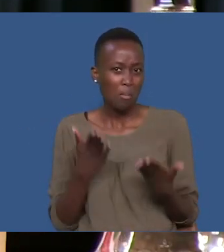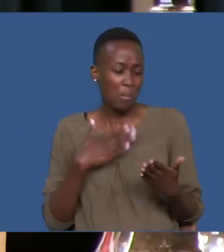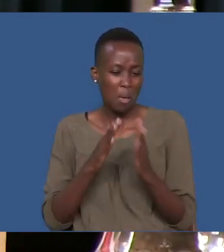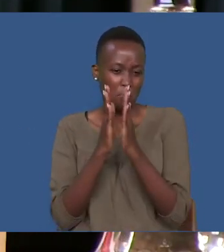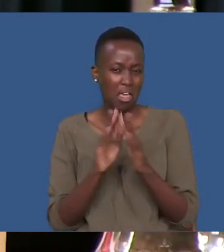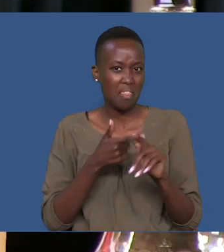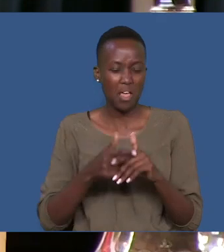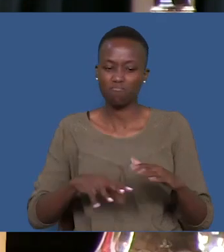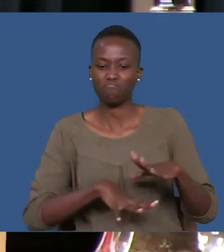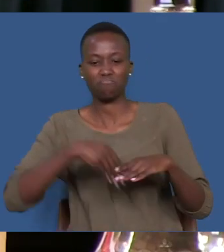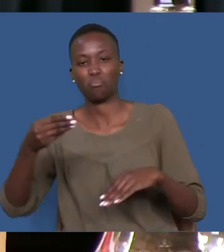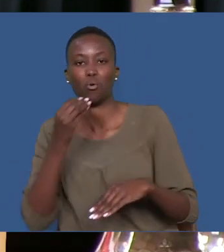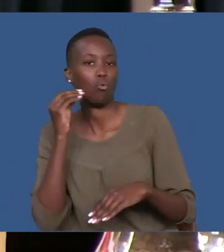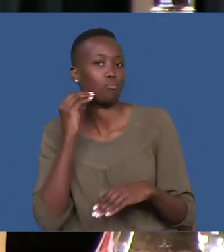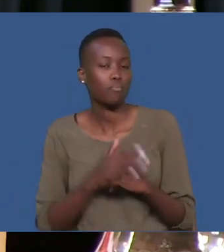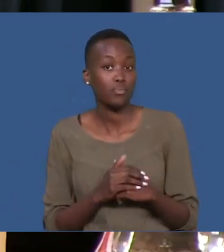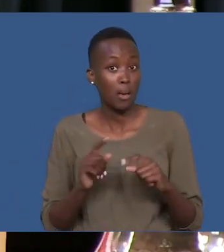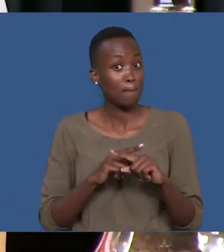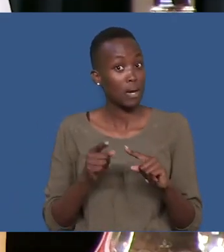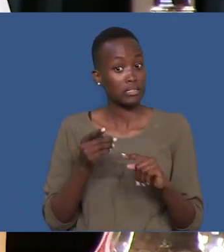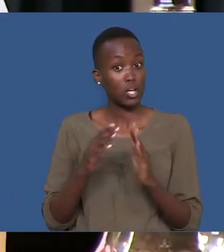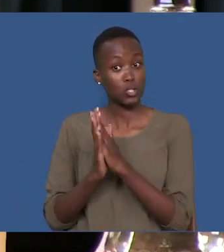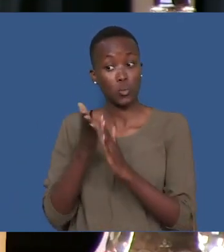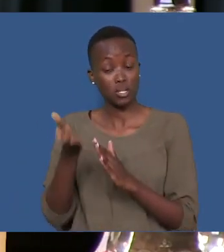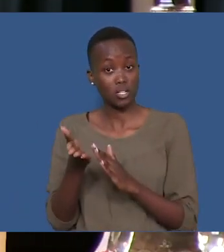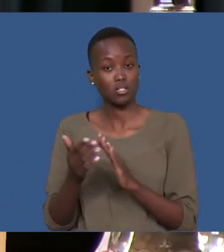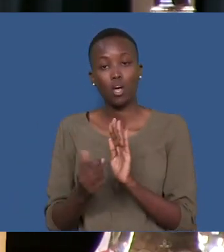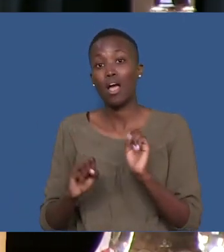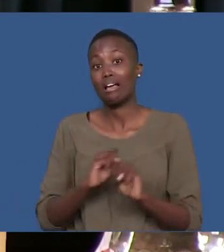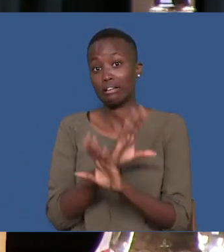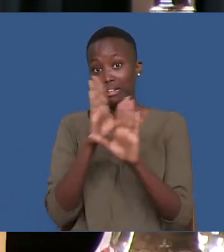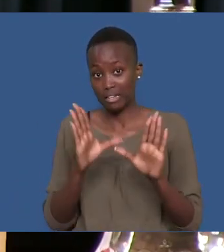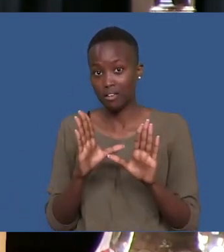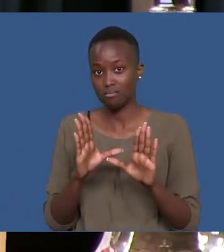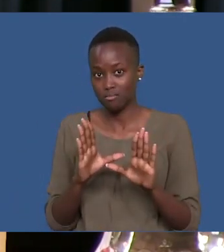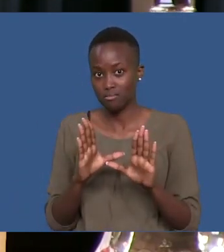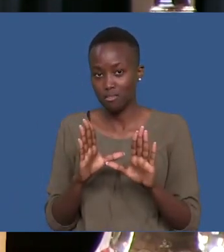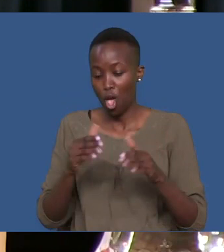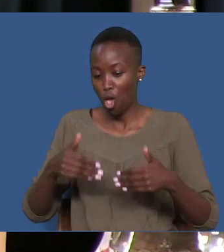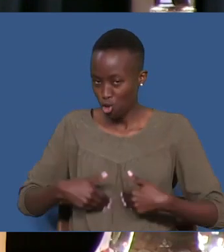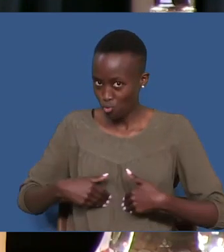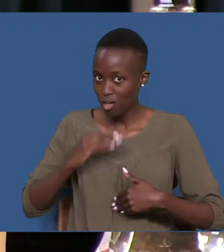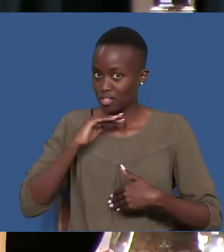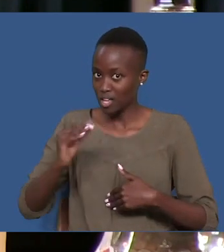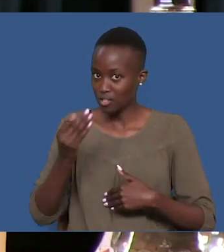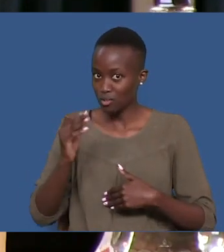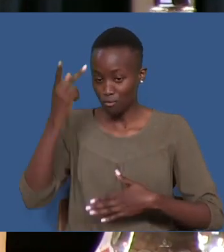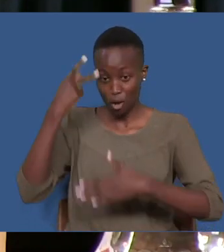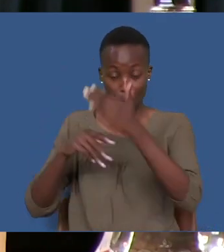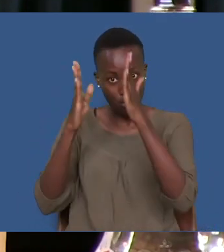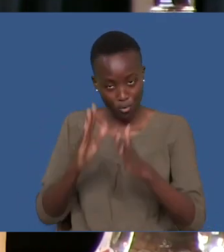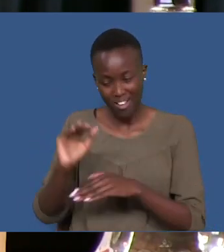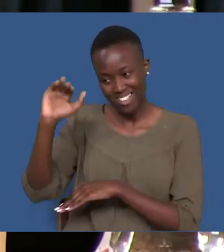ahead. But this, in this particular sense, we are being told that the young sons of the prophets